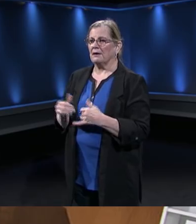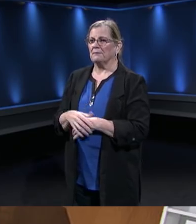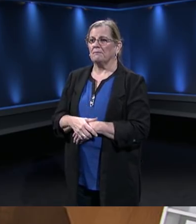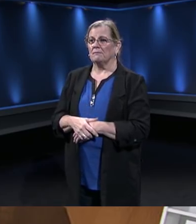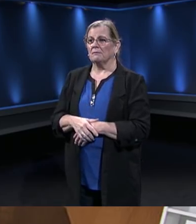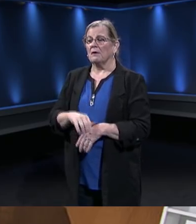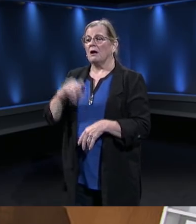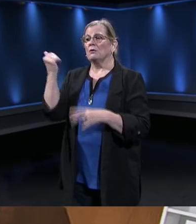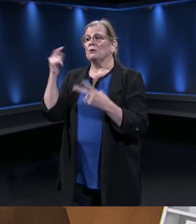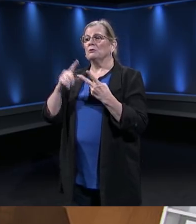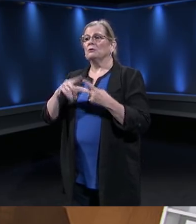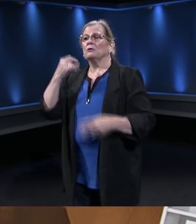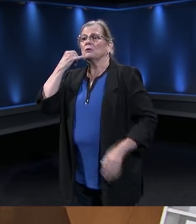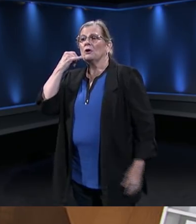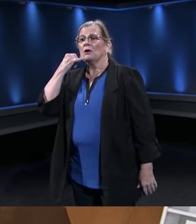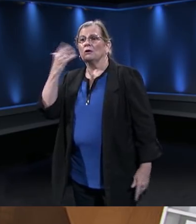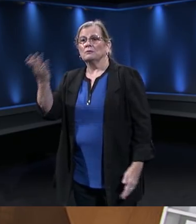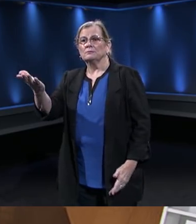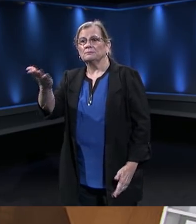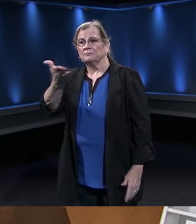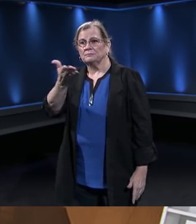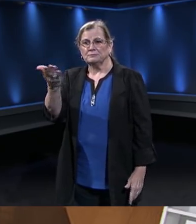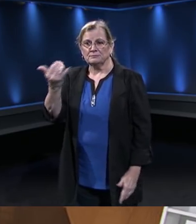welcome to the Town Hall.